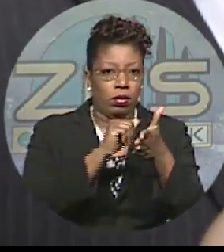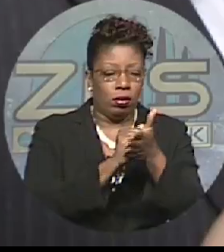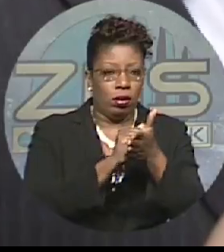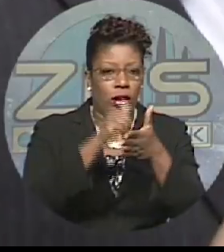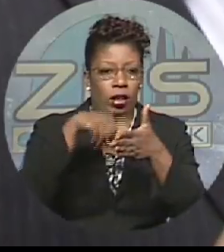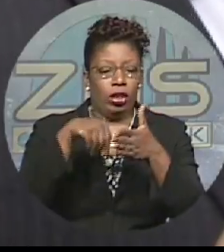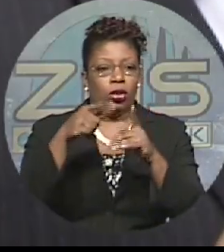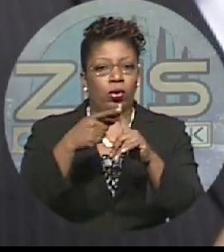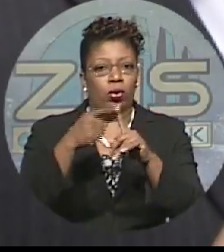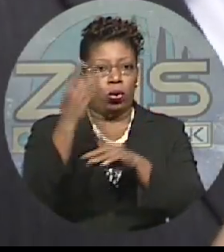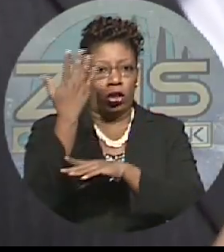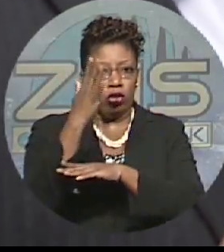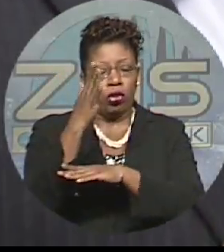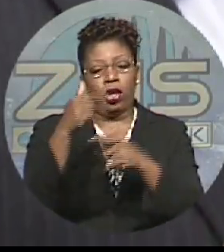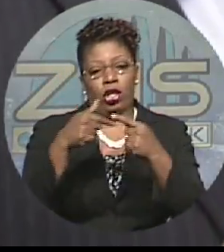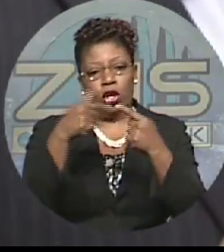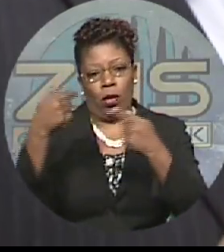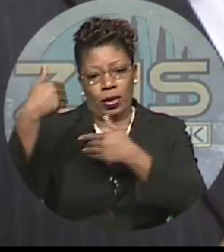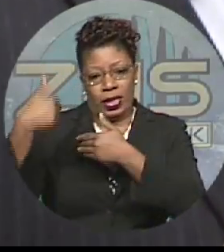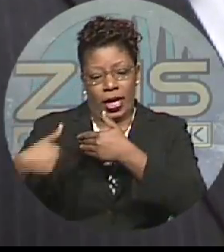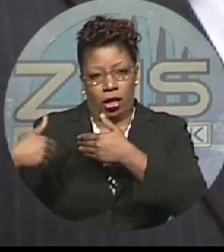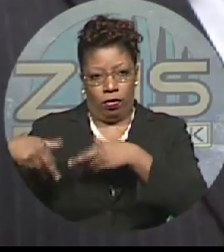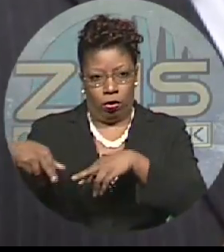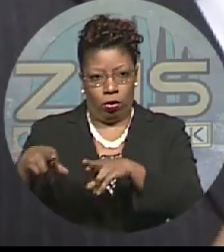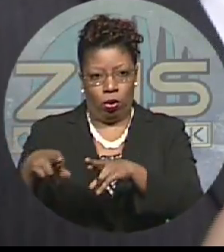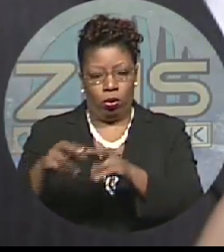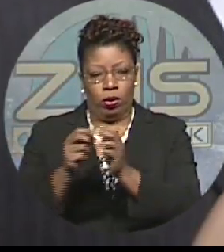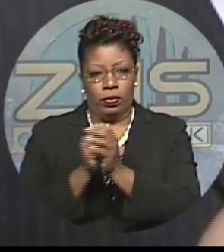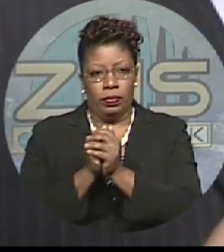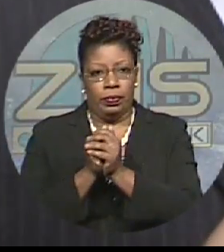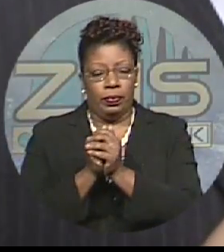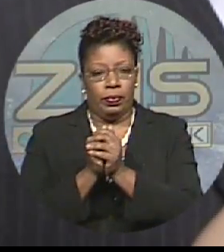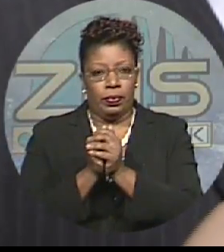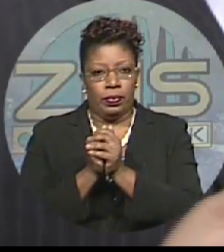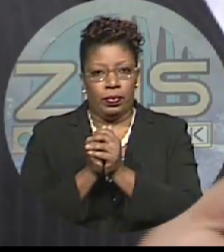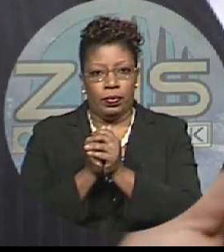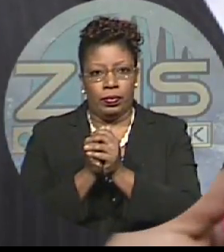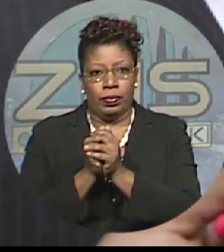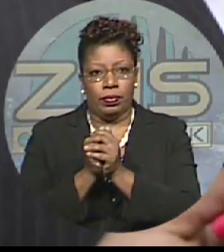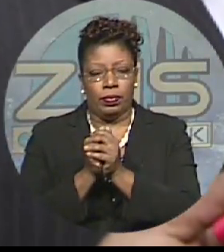a tree on the opposite side of the street.